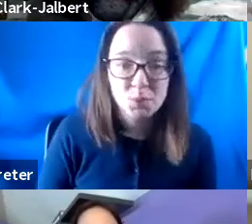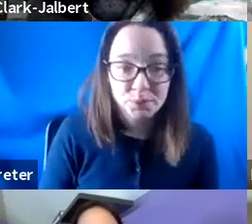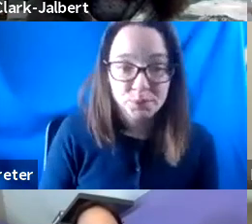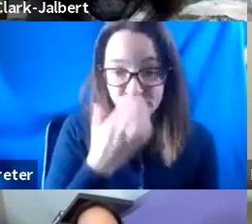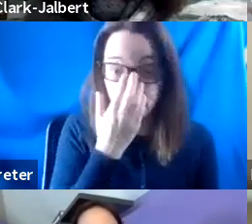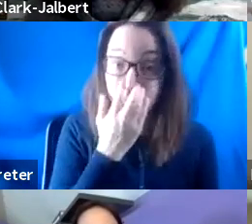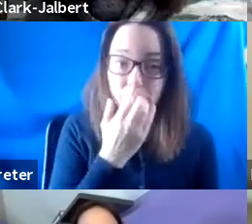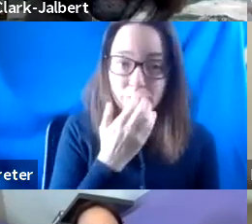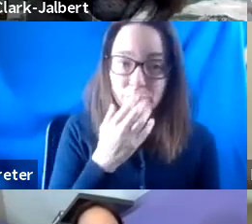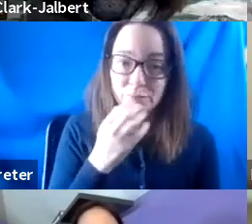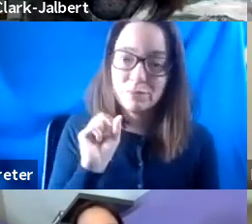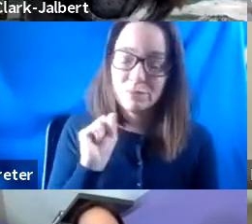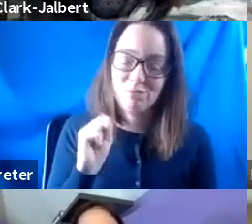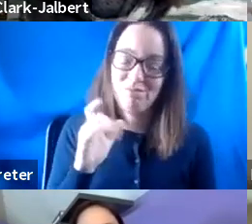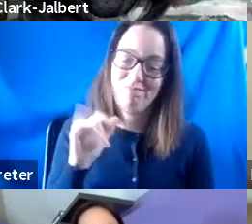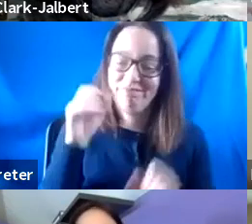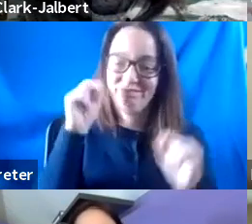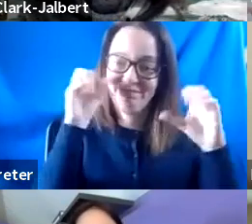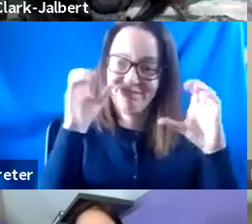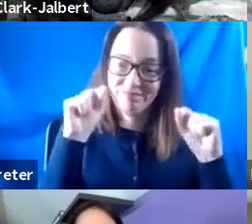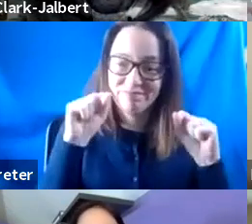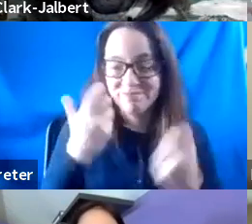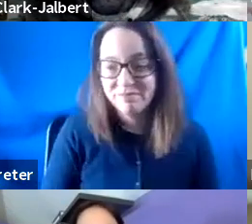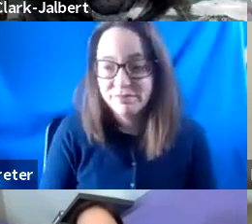come that was in recovery to fix my heating system.